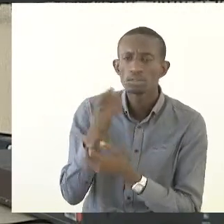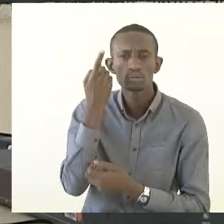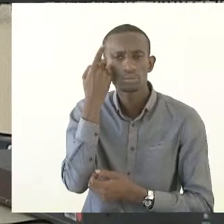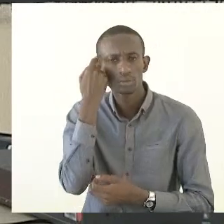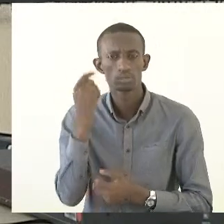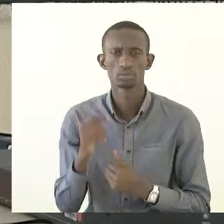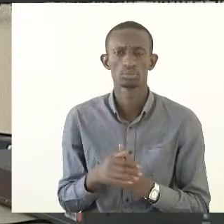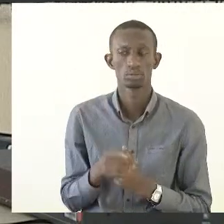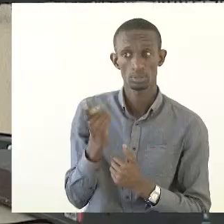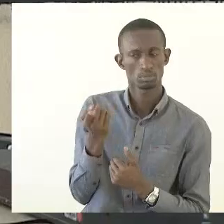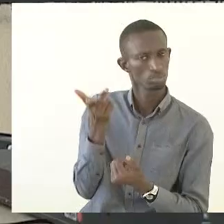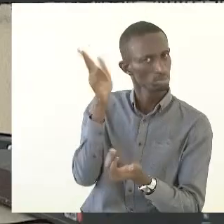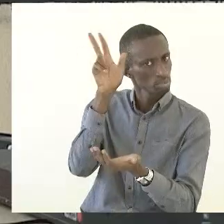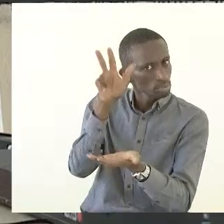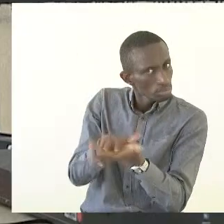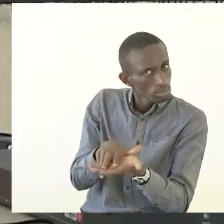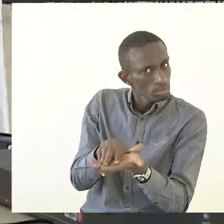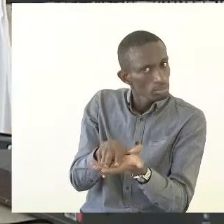which confirms